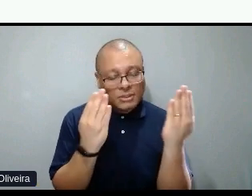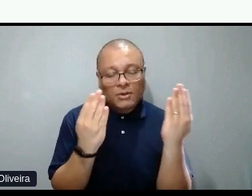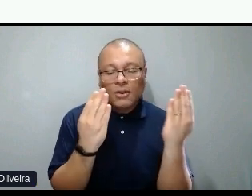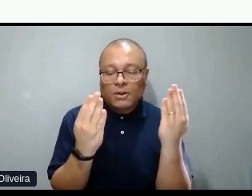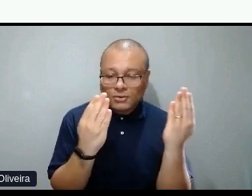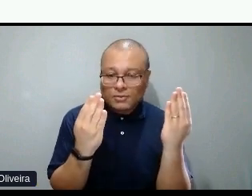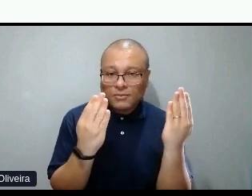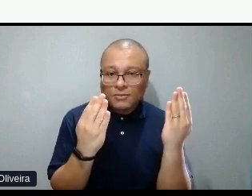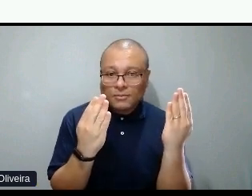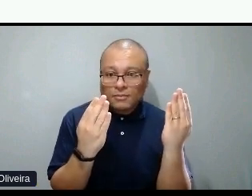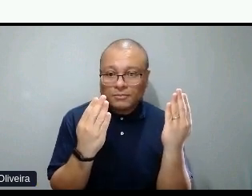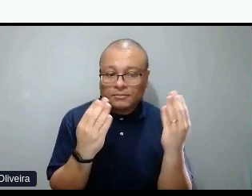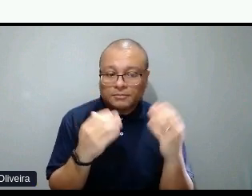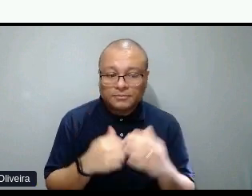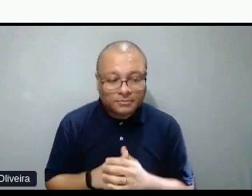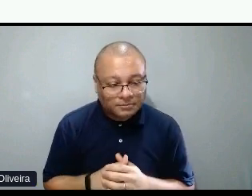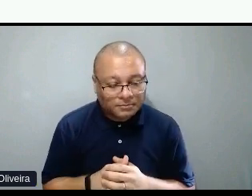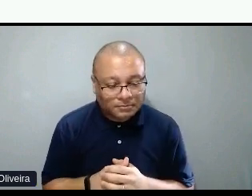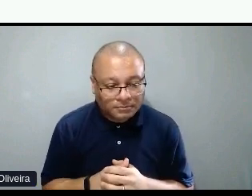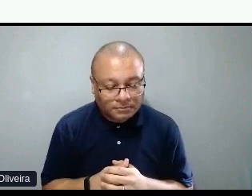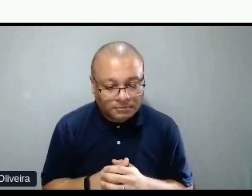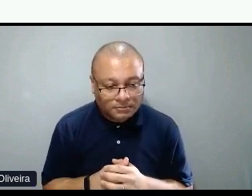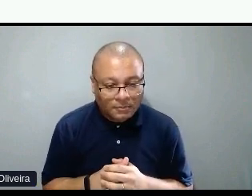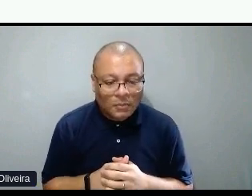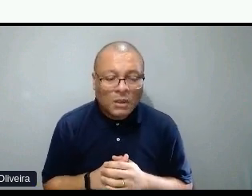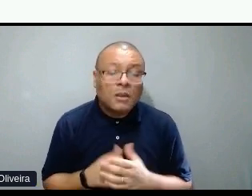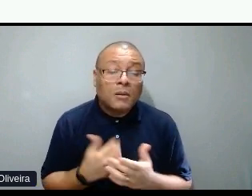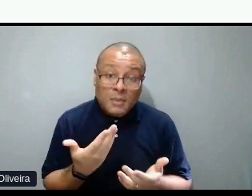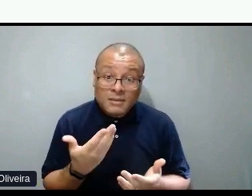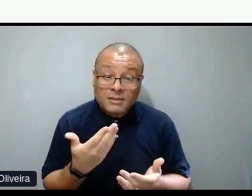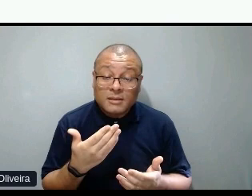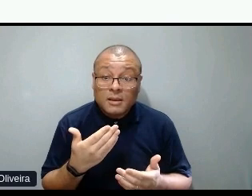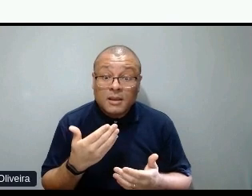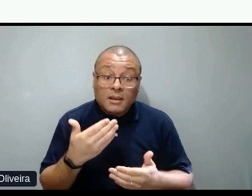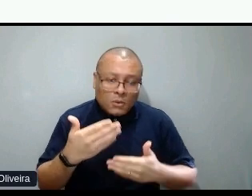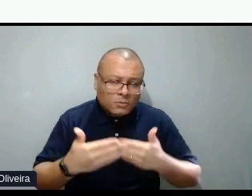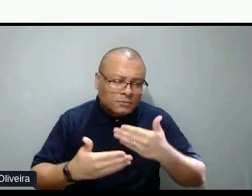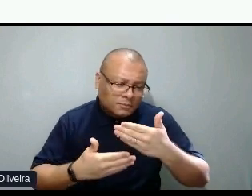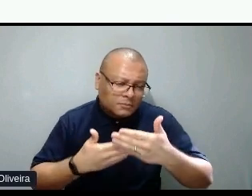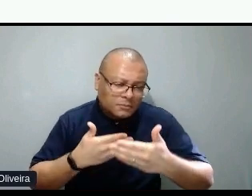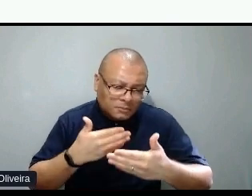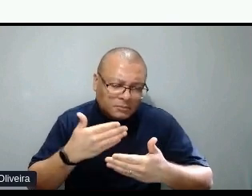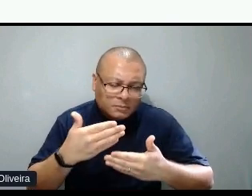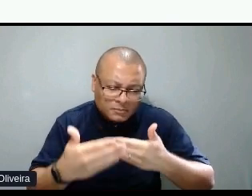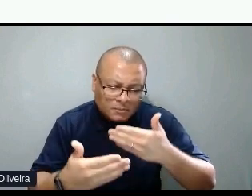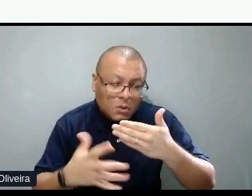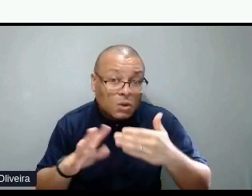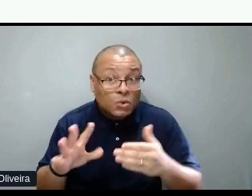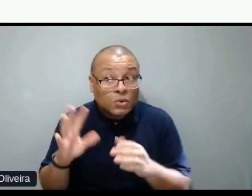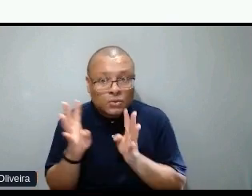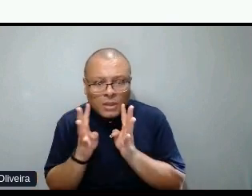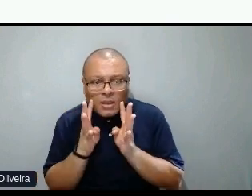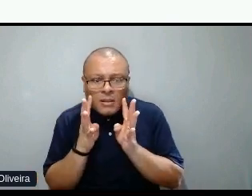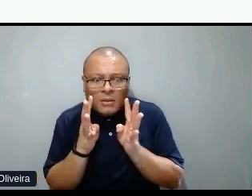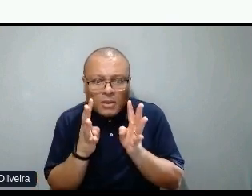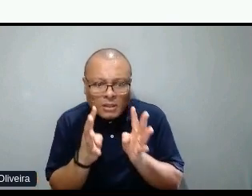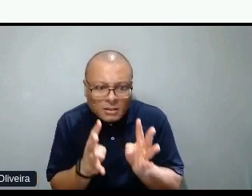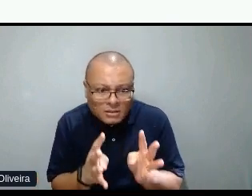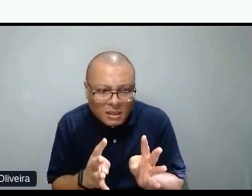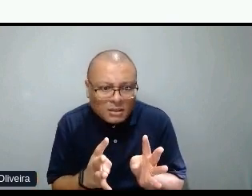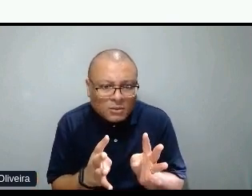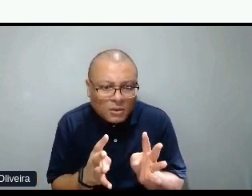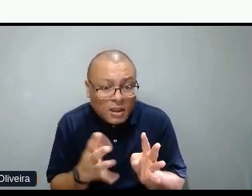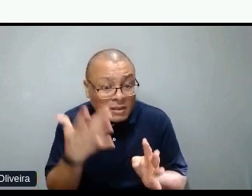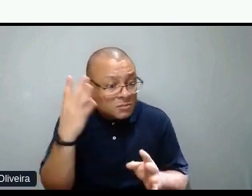And despite this, it hasn't been something that's been the focus of our industry, or other industries for that matter, for a very long